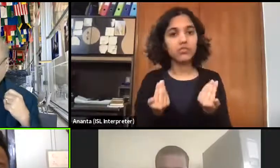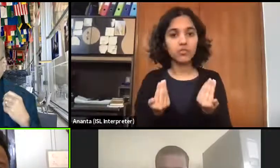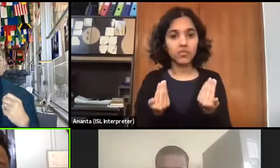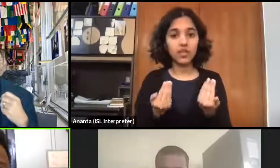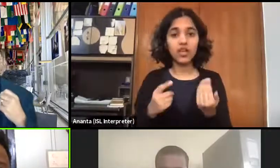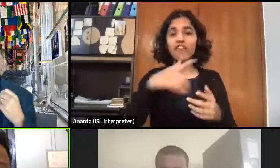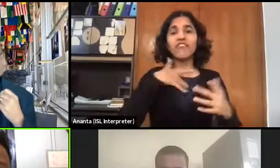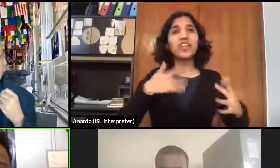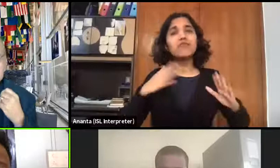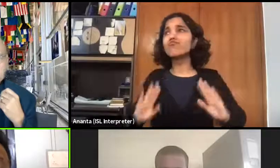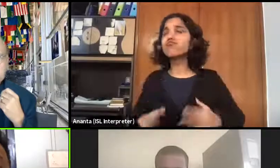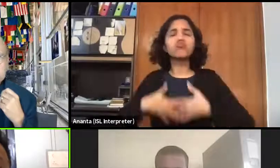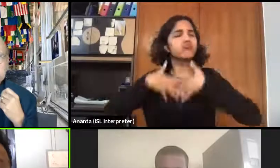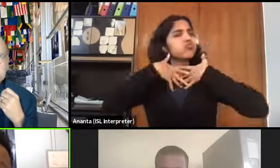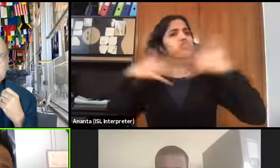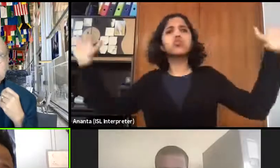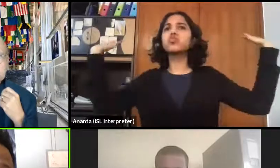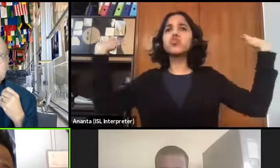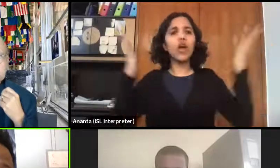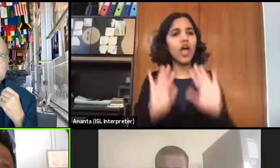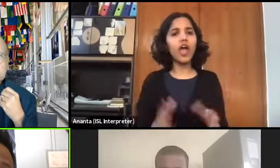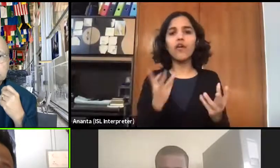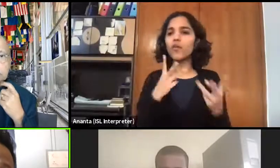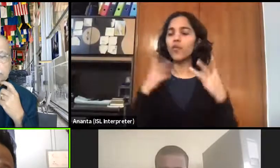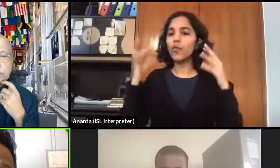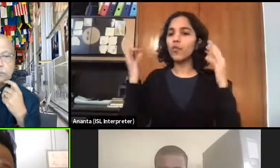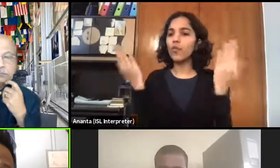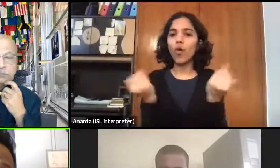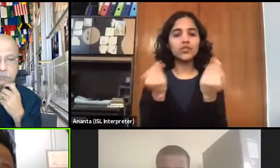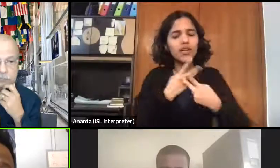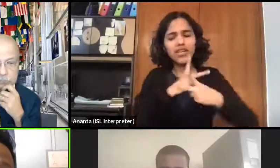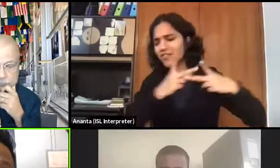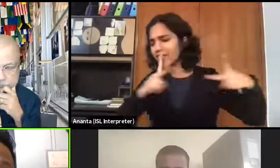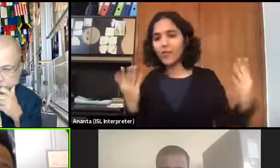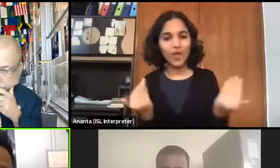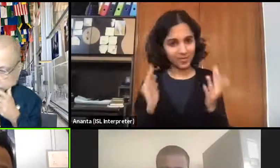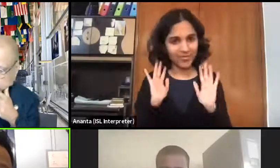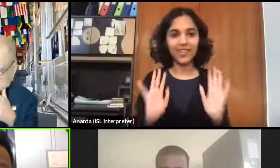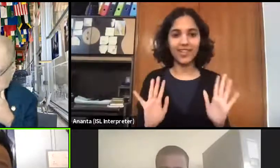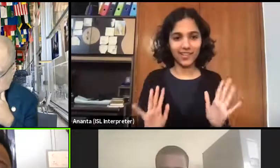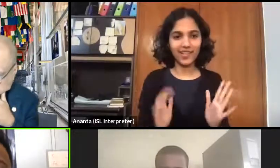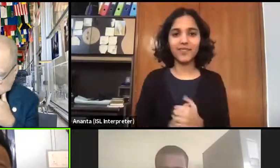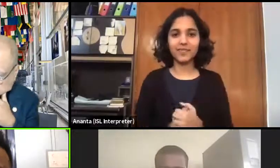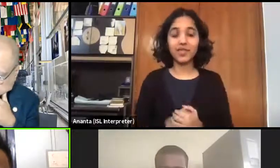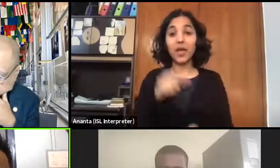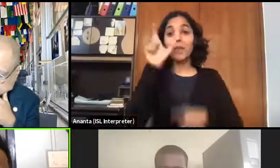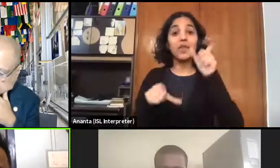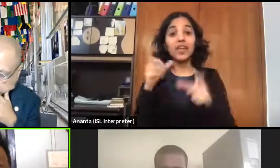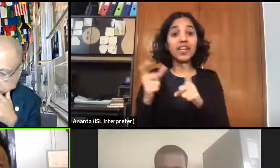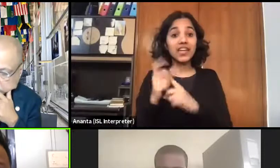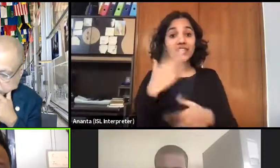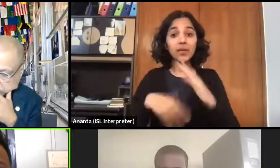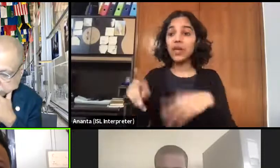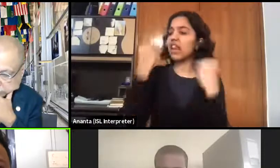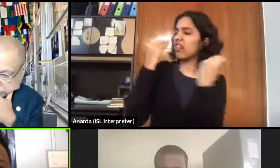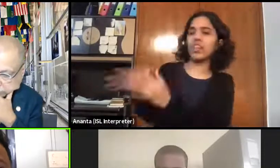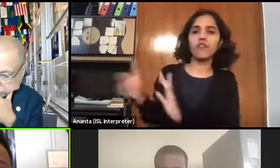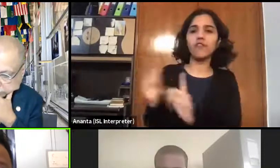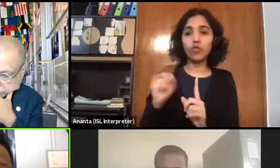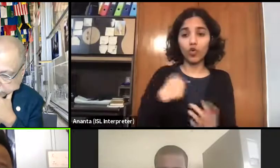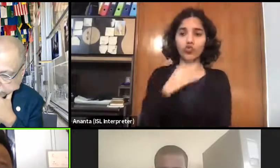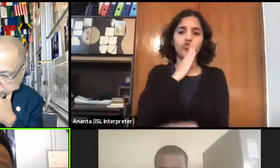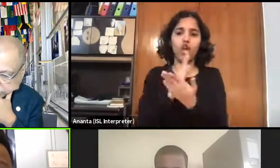limit. What we need to do is to ensure that people with disabilities are not left behind